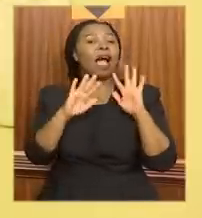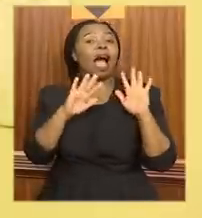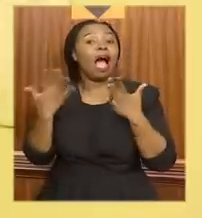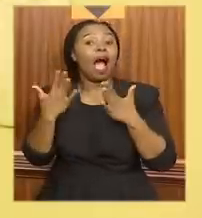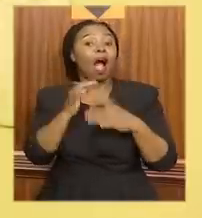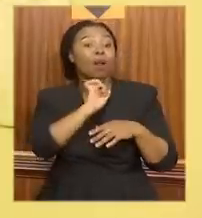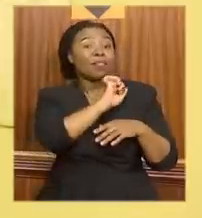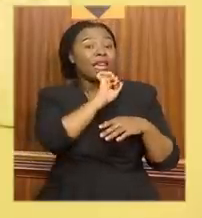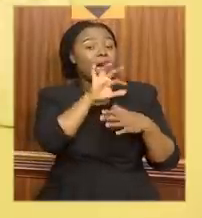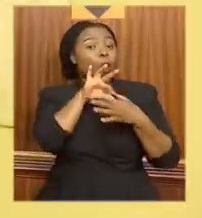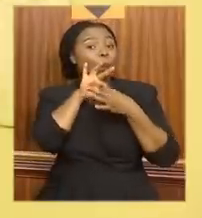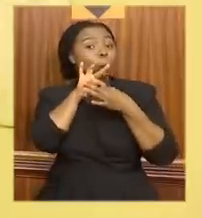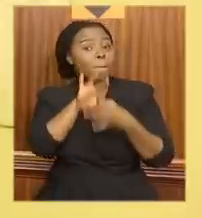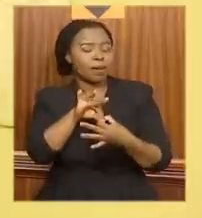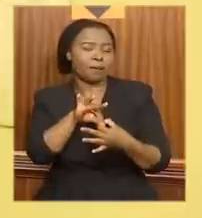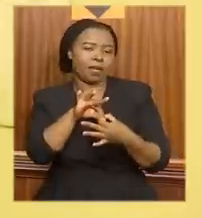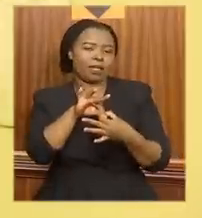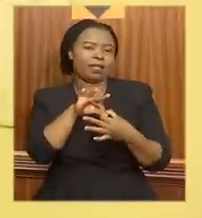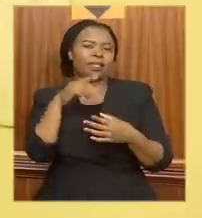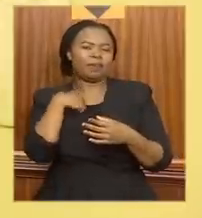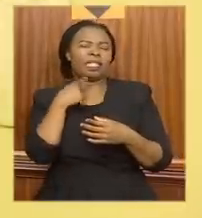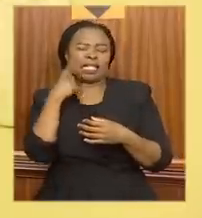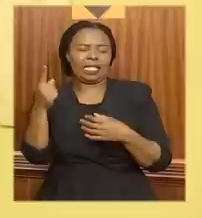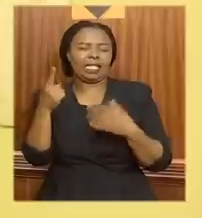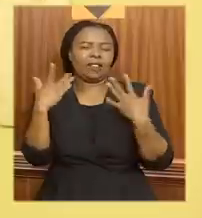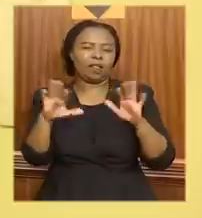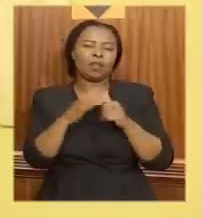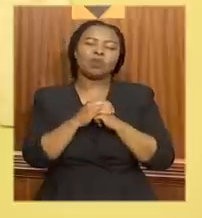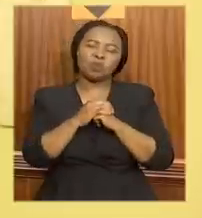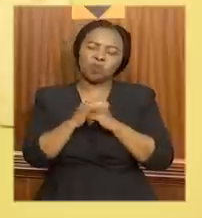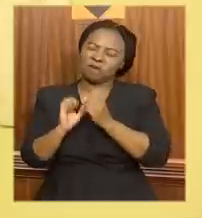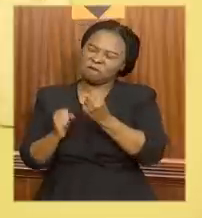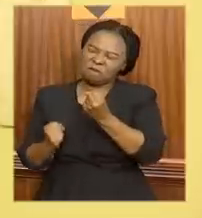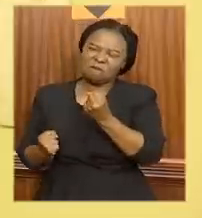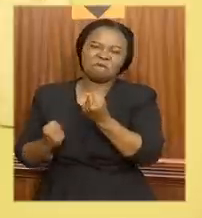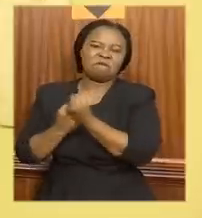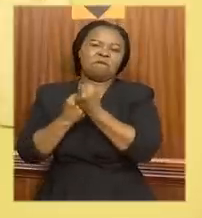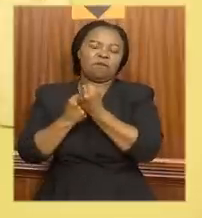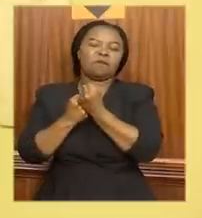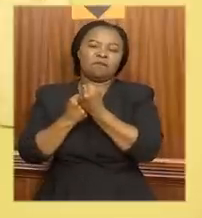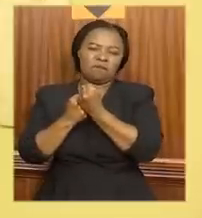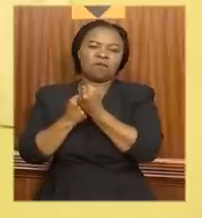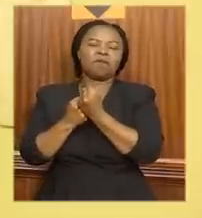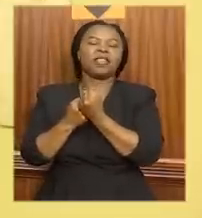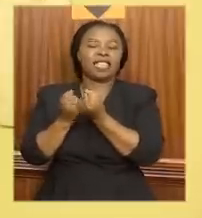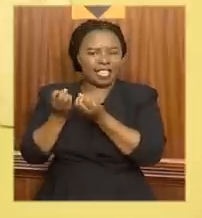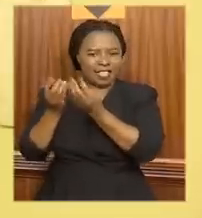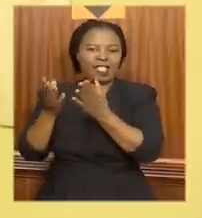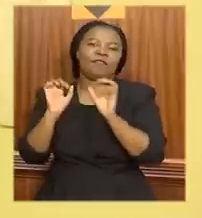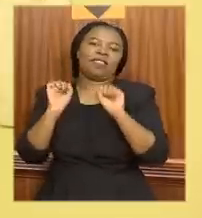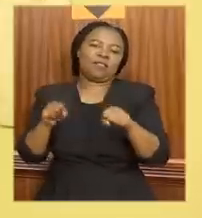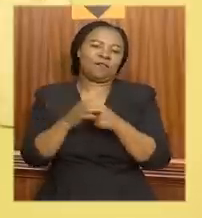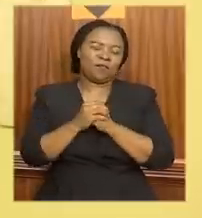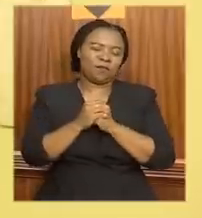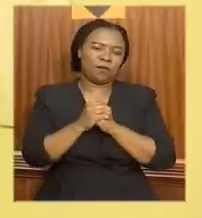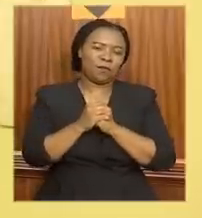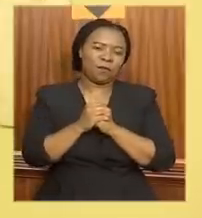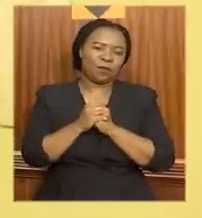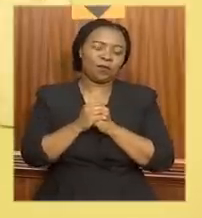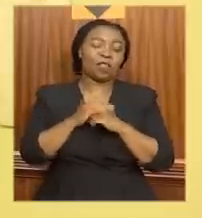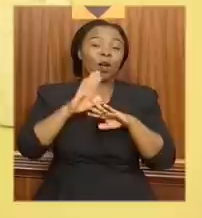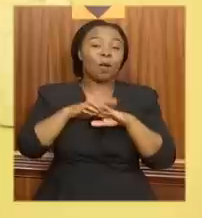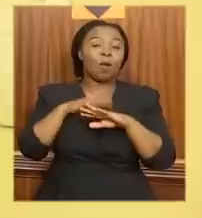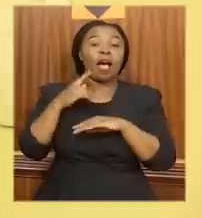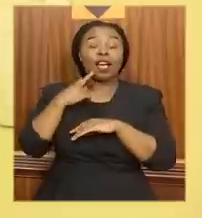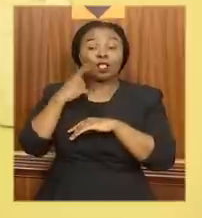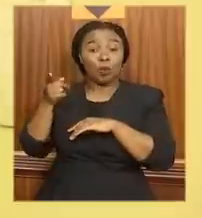commitment, and I told them that they have my full support, and I told them that also that we